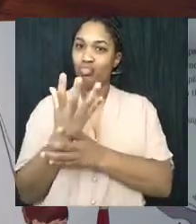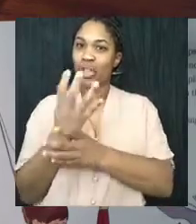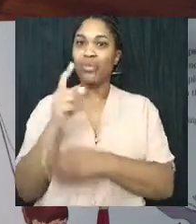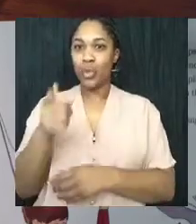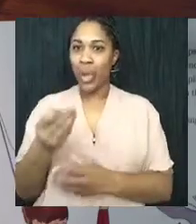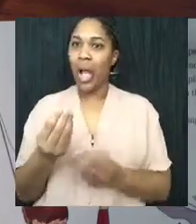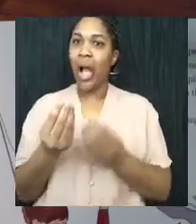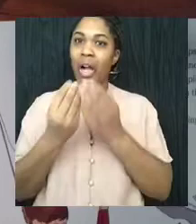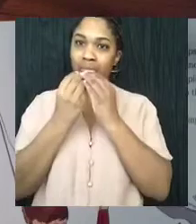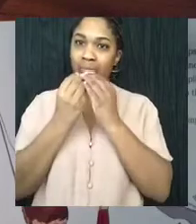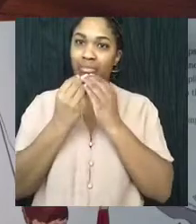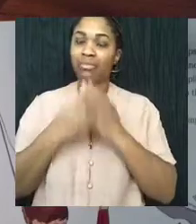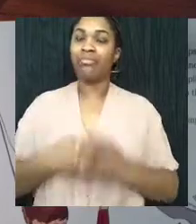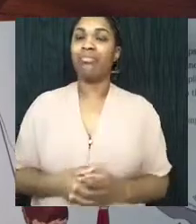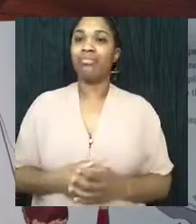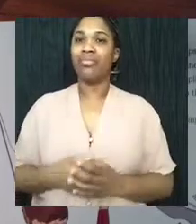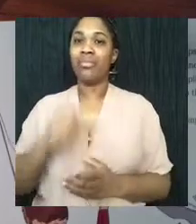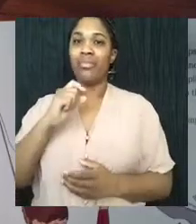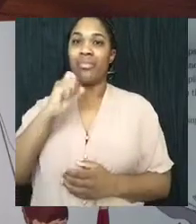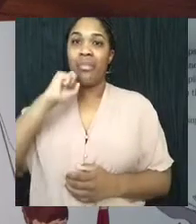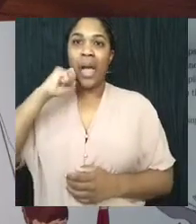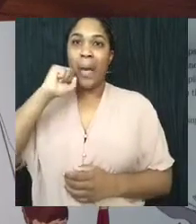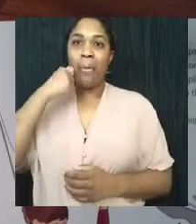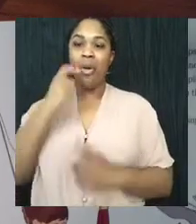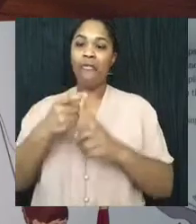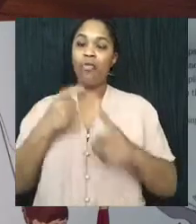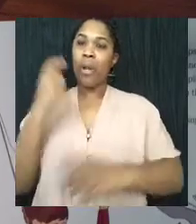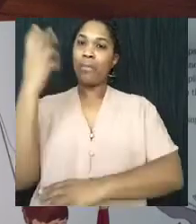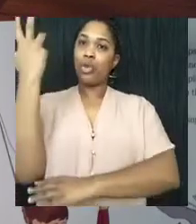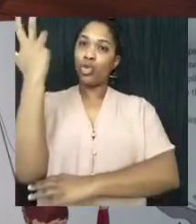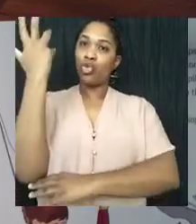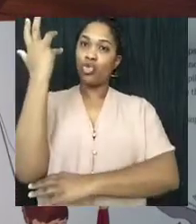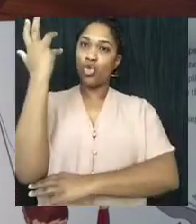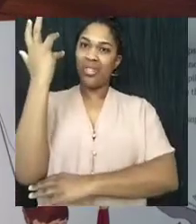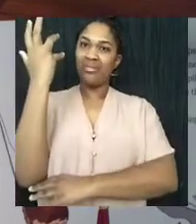and the apple came from a tree before you ate it.